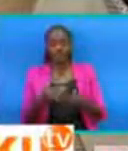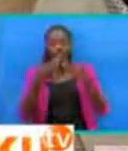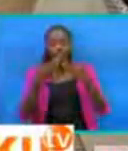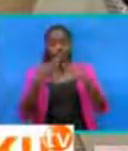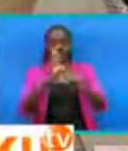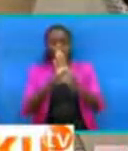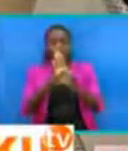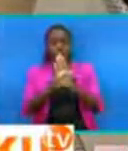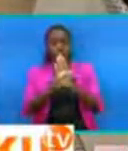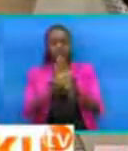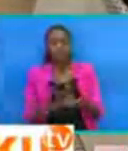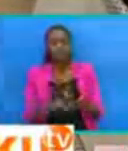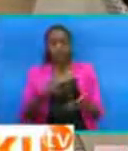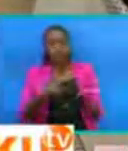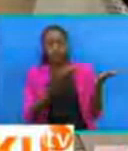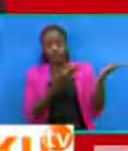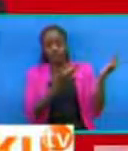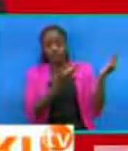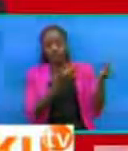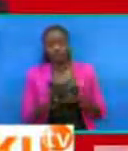much. I hope